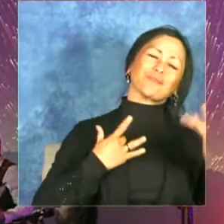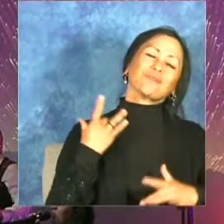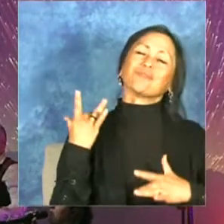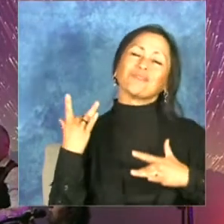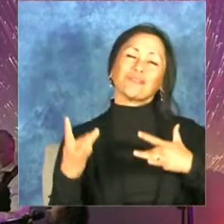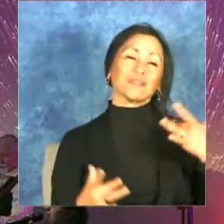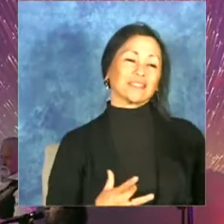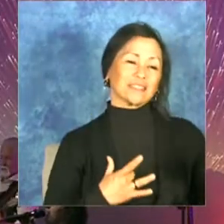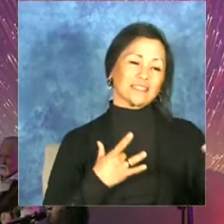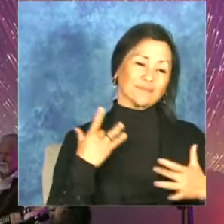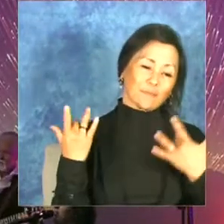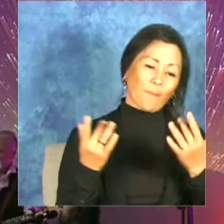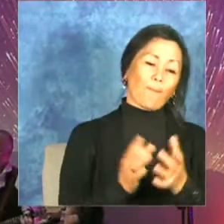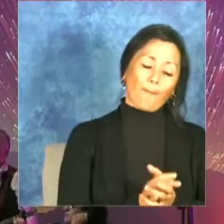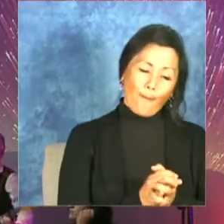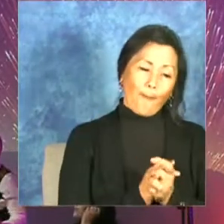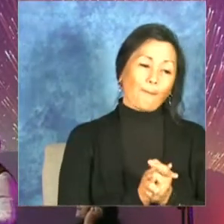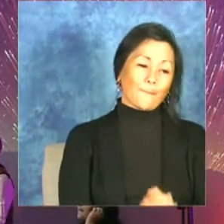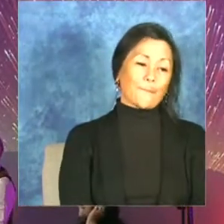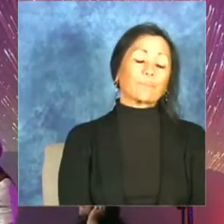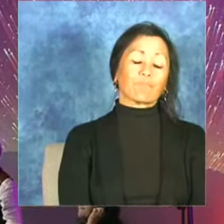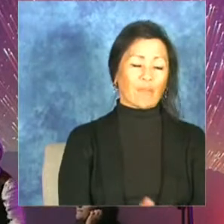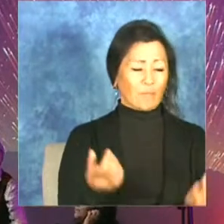the morning.